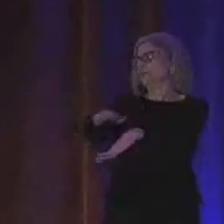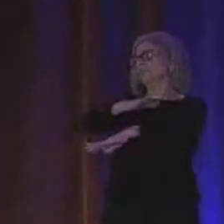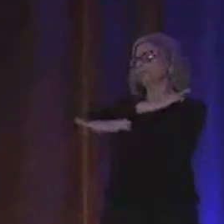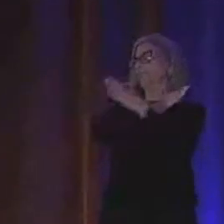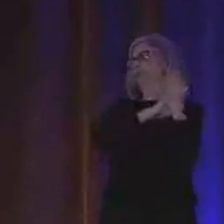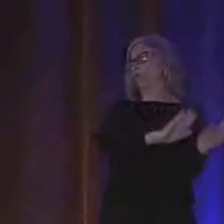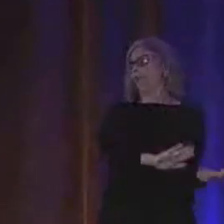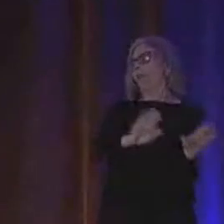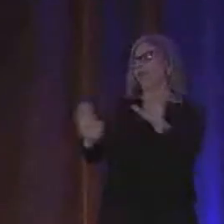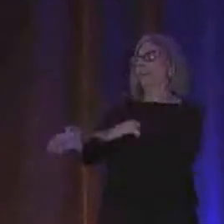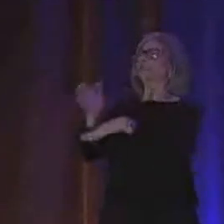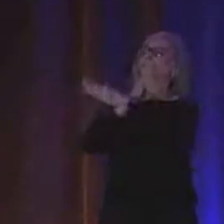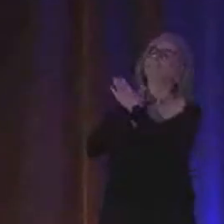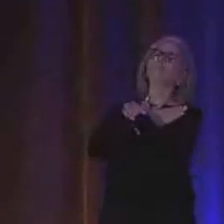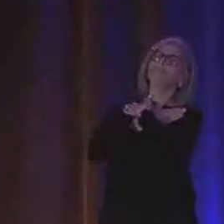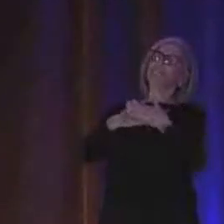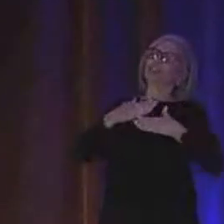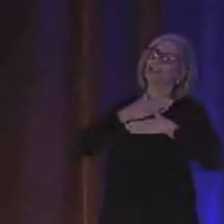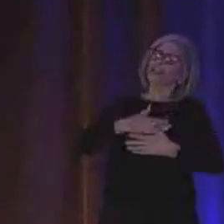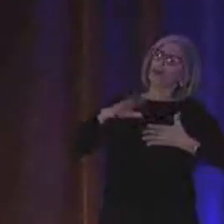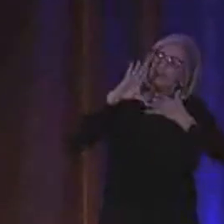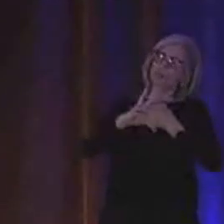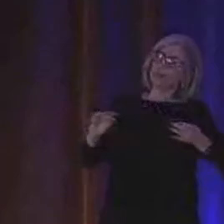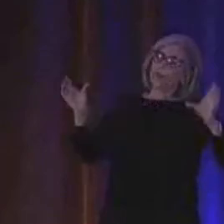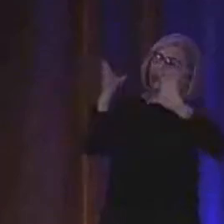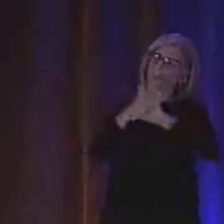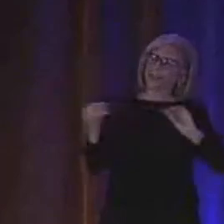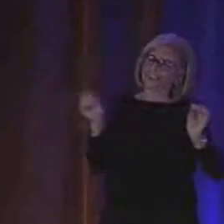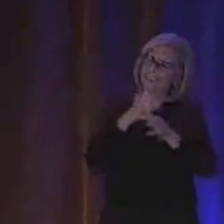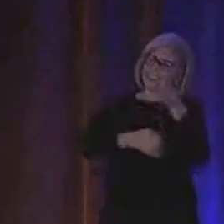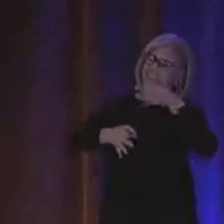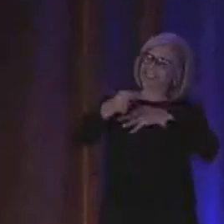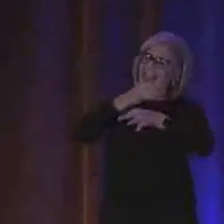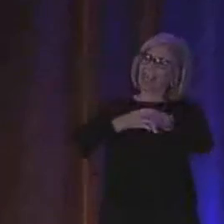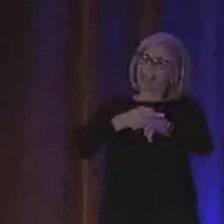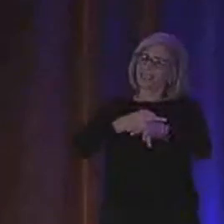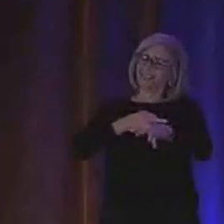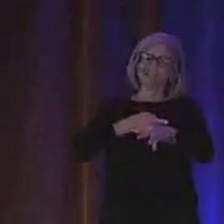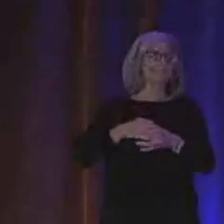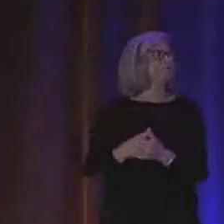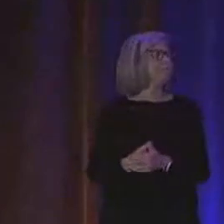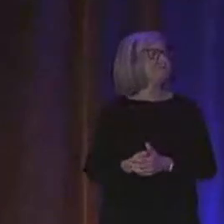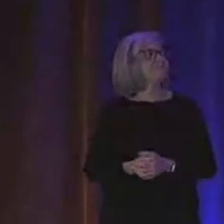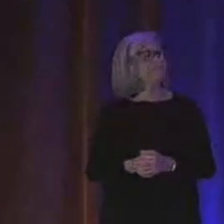relax, and enjoy the storytelling instead, and the mask.